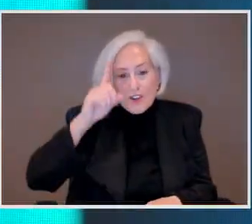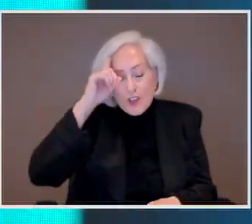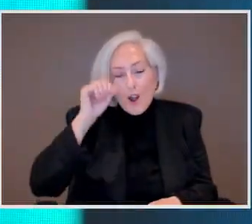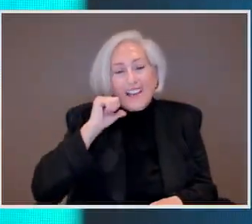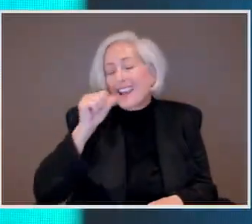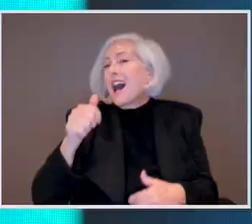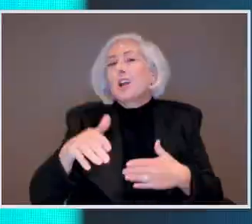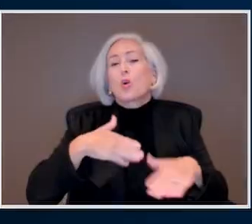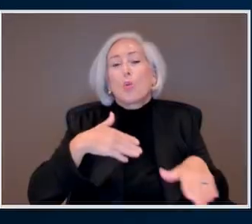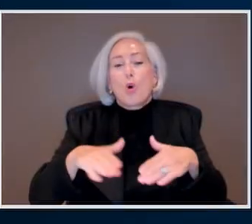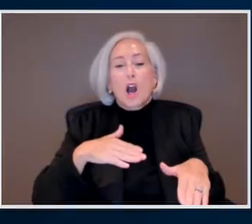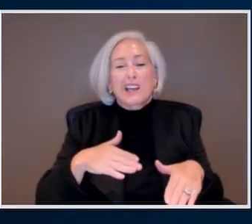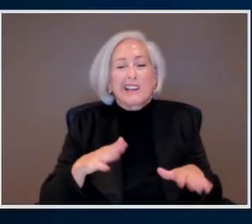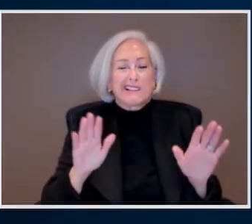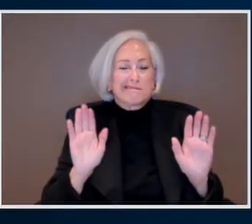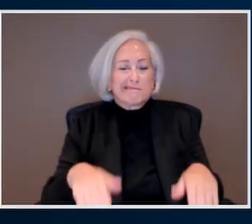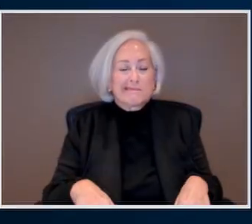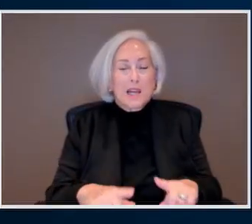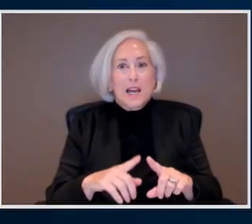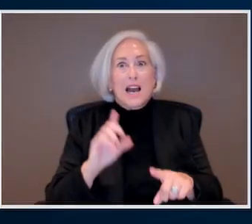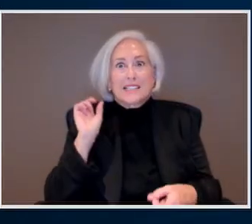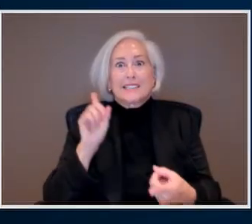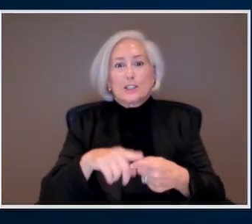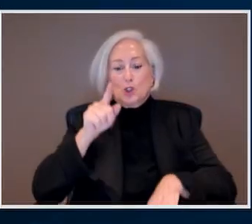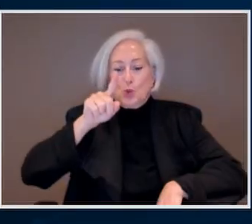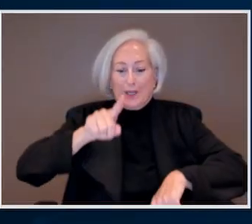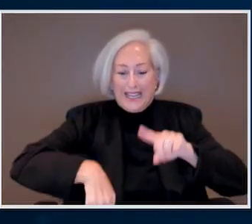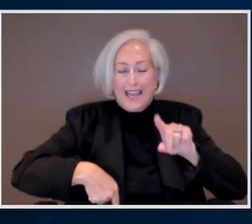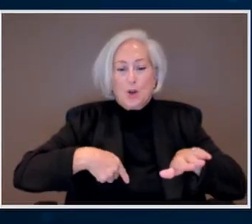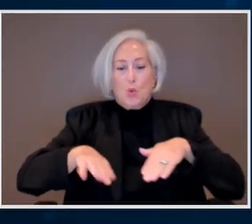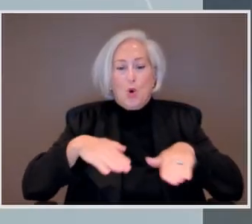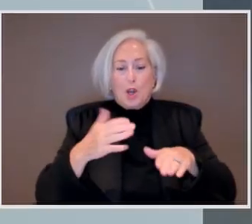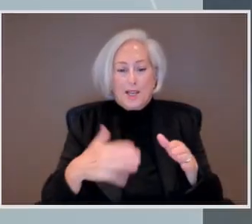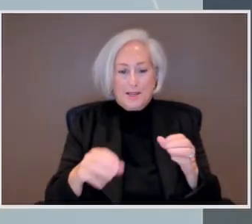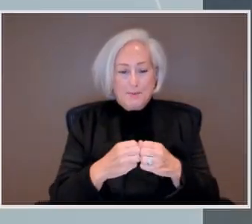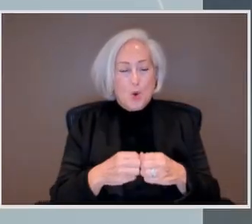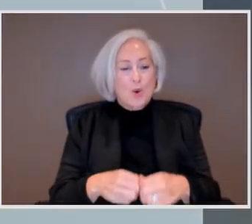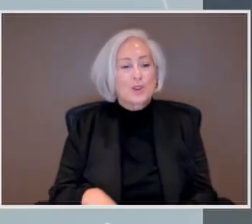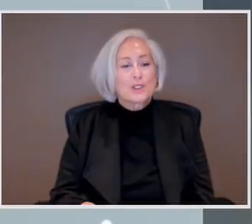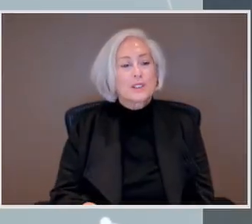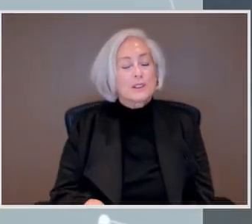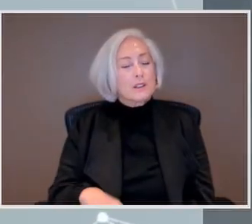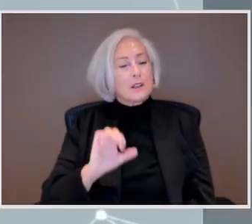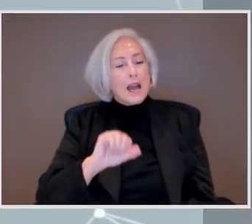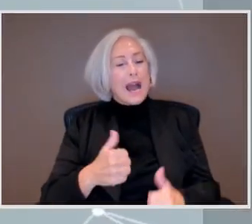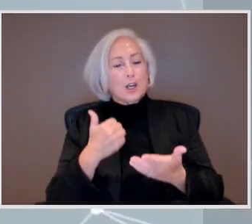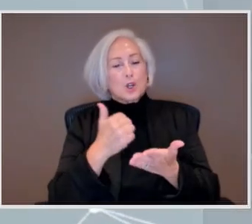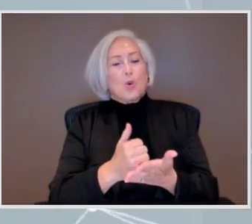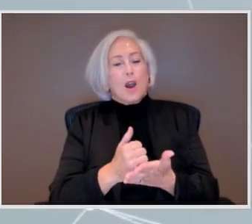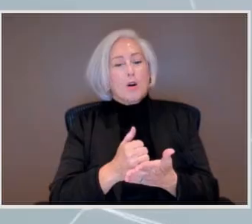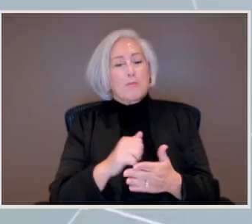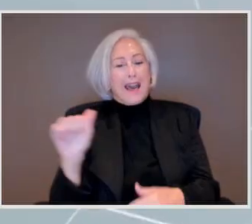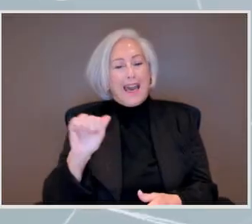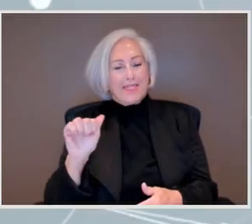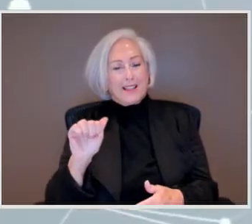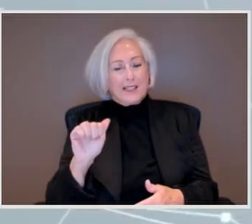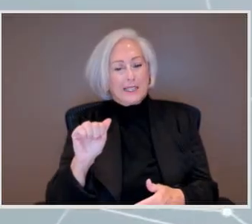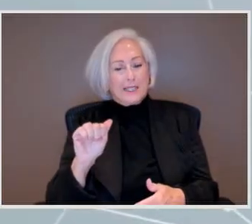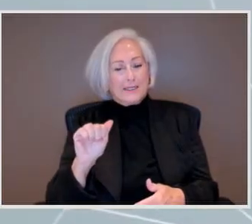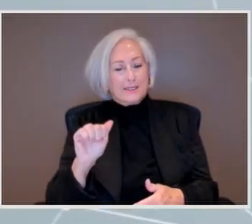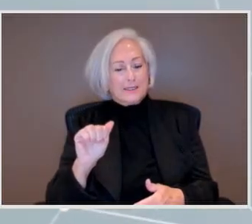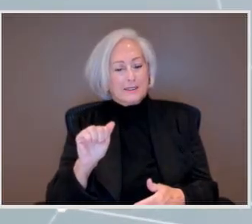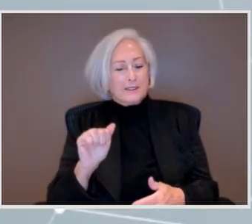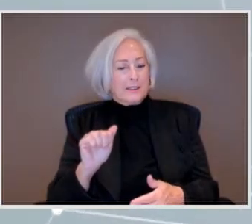don't have to do it. I mean, it's one of those deals. One of those deals. So Steve, how do you help athletes rebuild confidence and not just